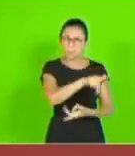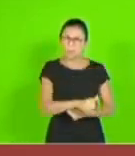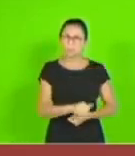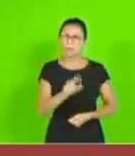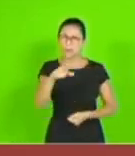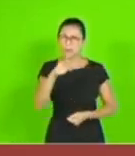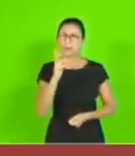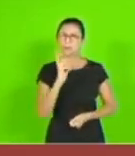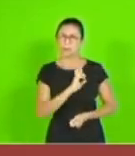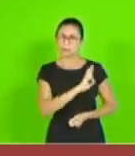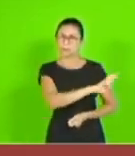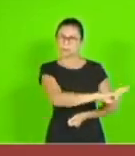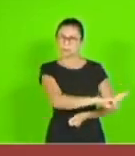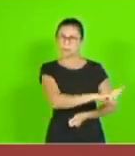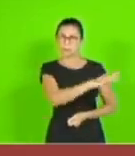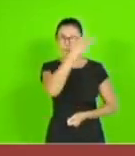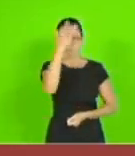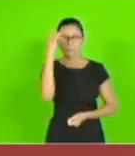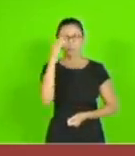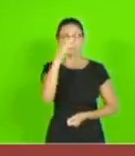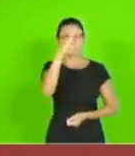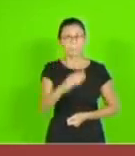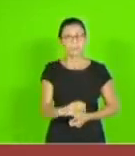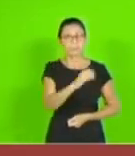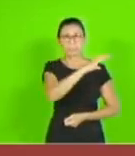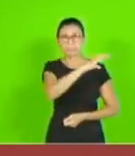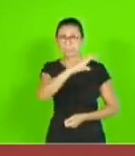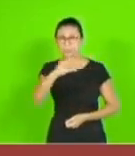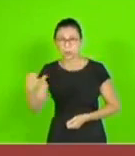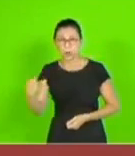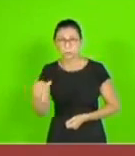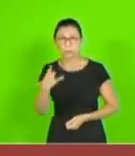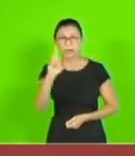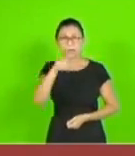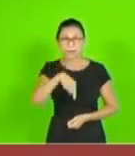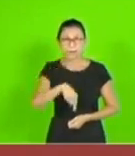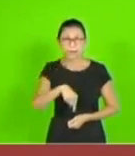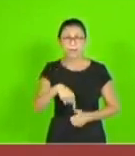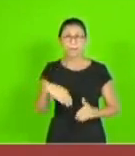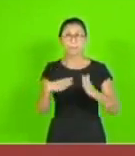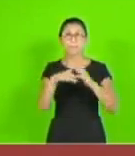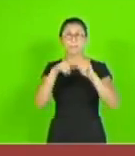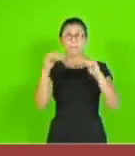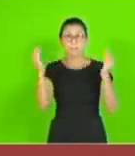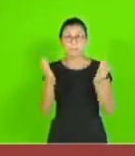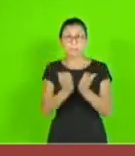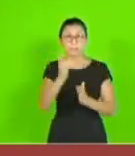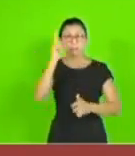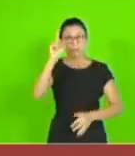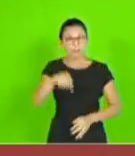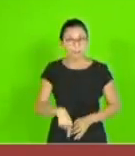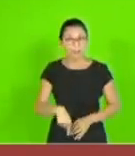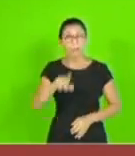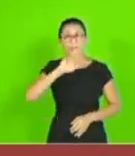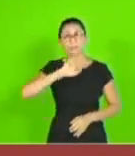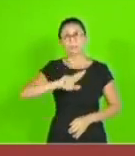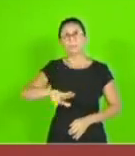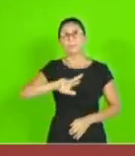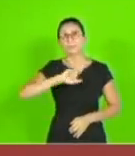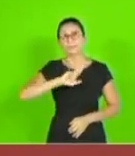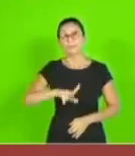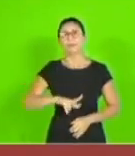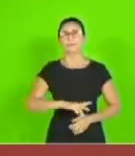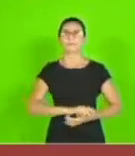It's not for the religious. It's not for the Catholic Church. It's not for the Protestant Church. It's for those